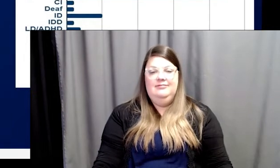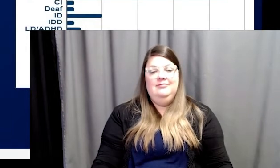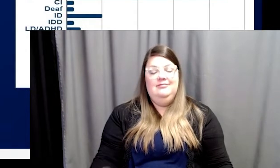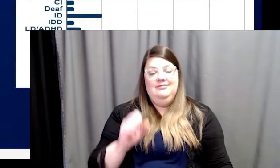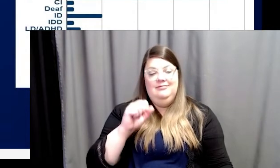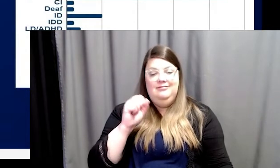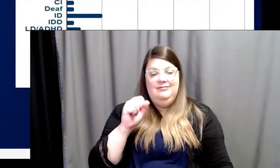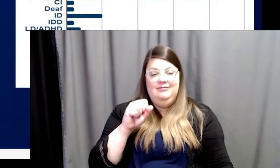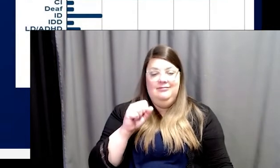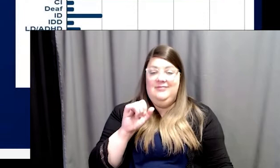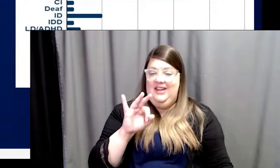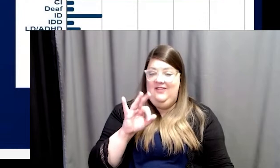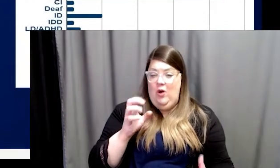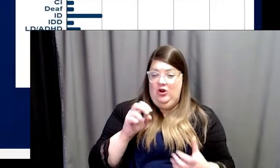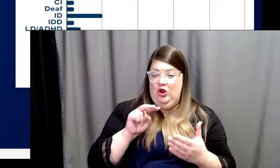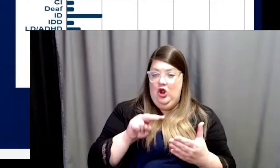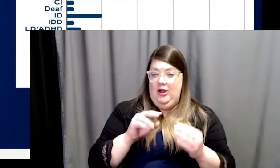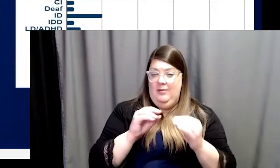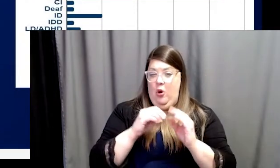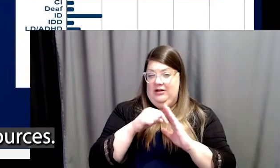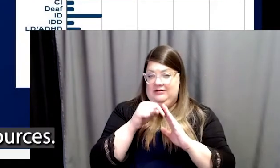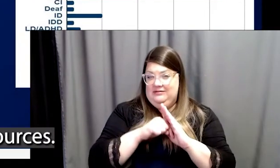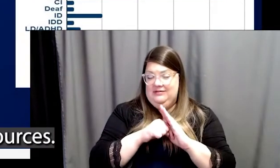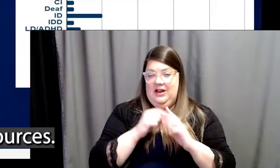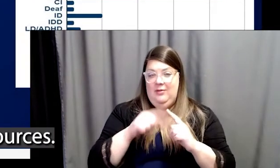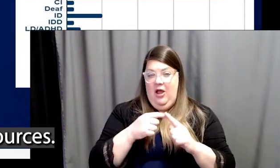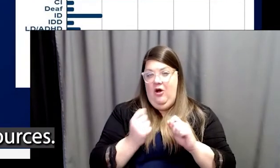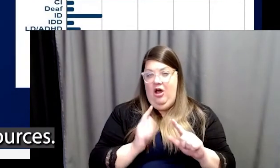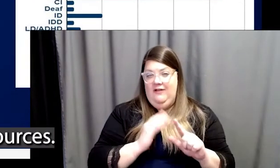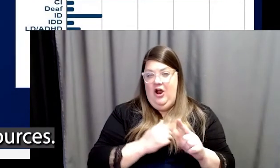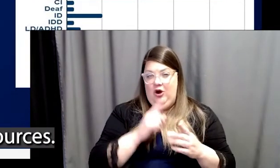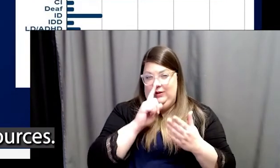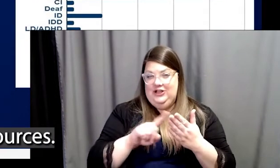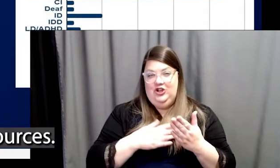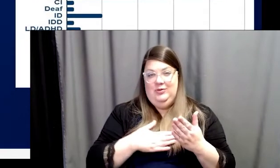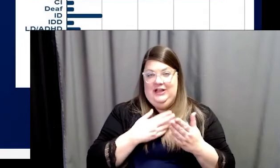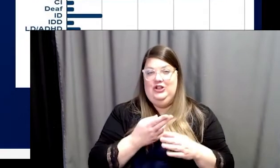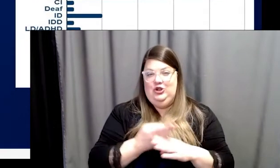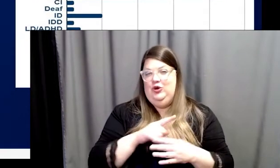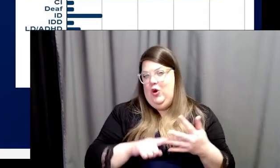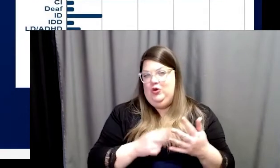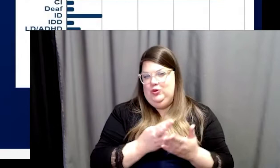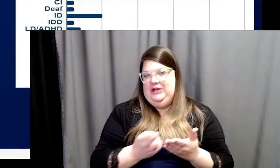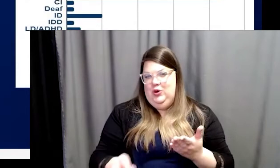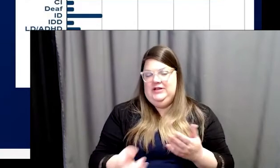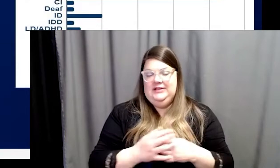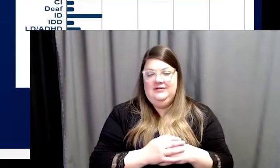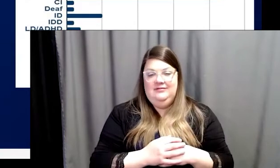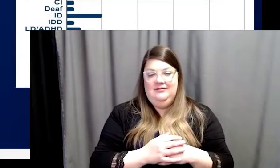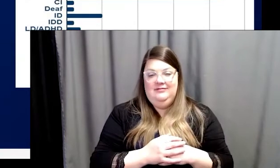Yes, if you want to look further into all the research we have done, please use those resources.